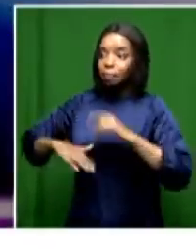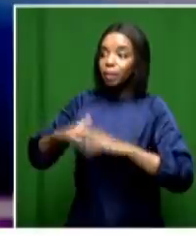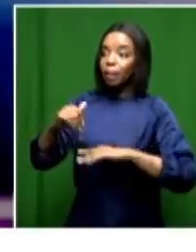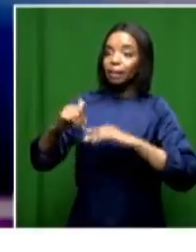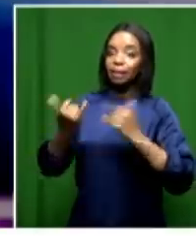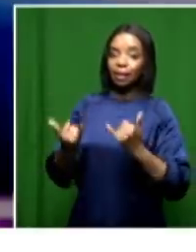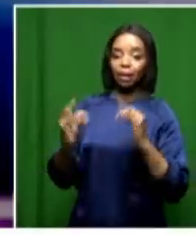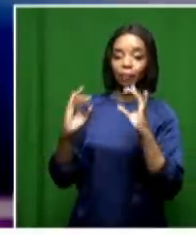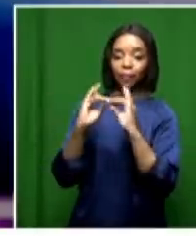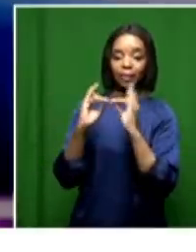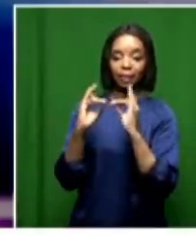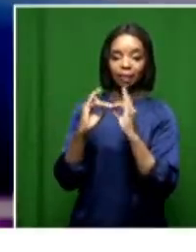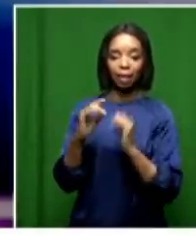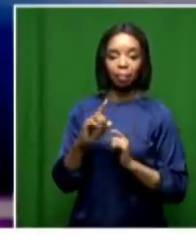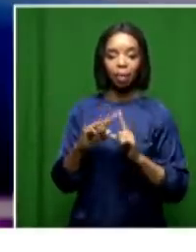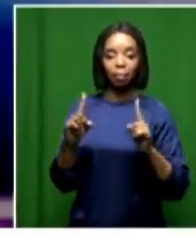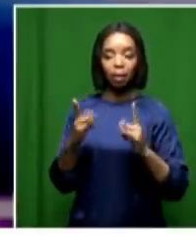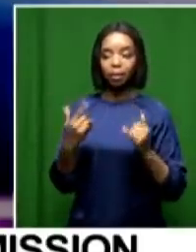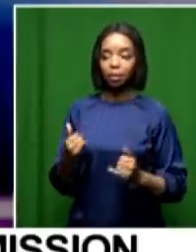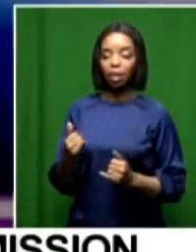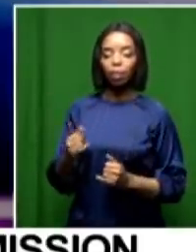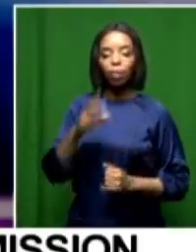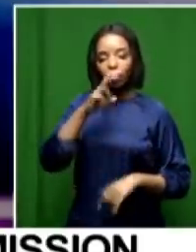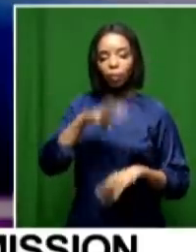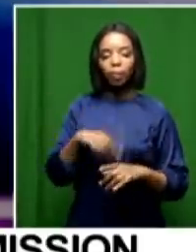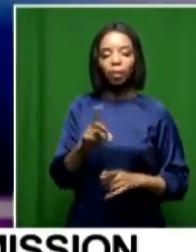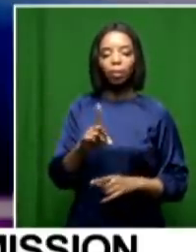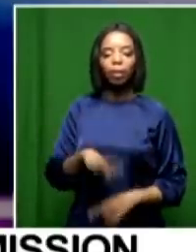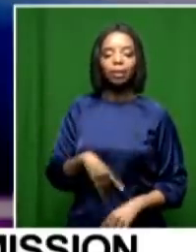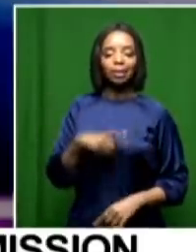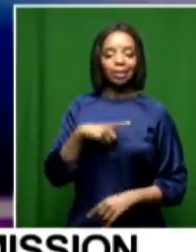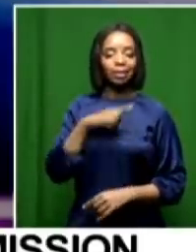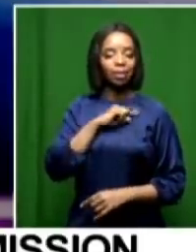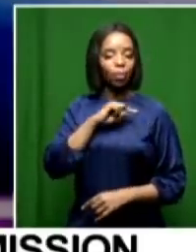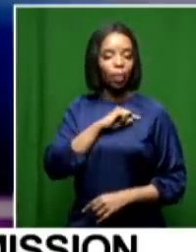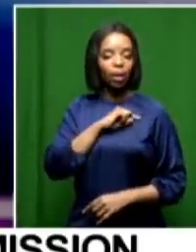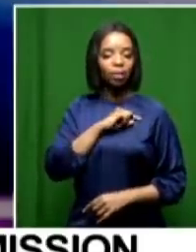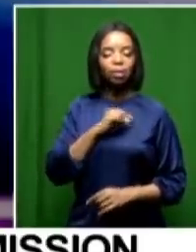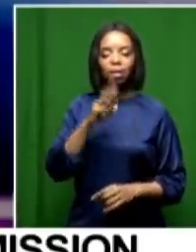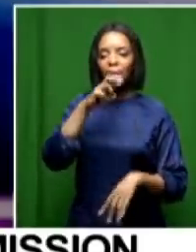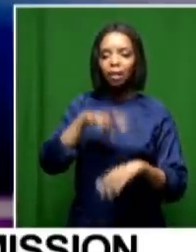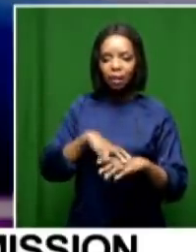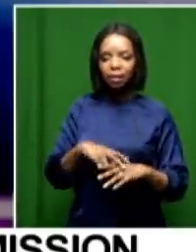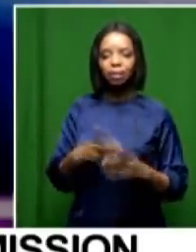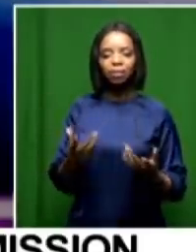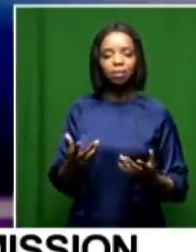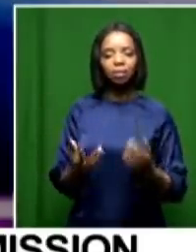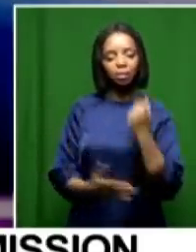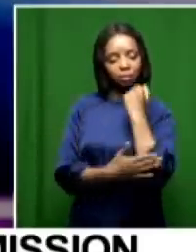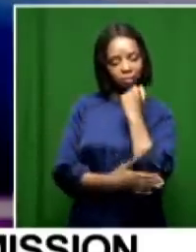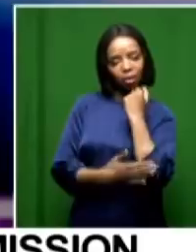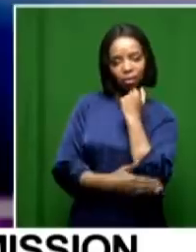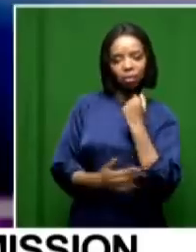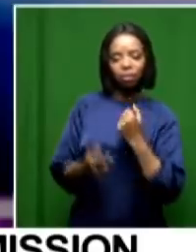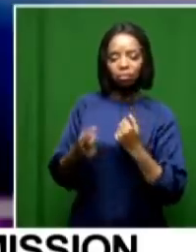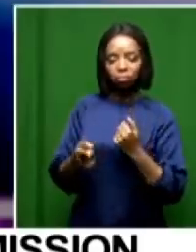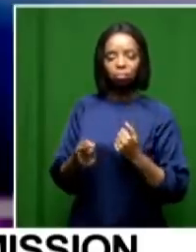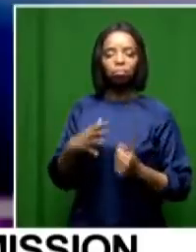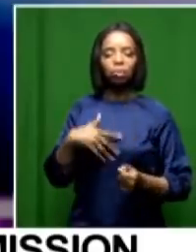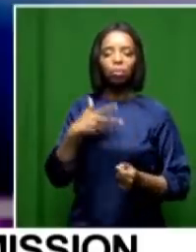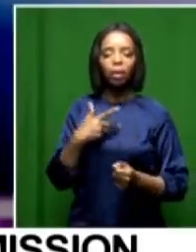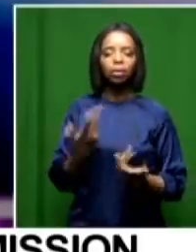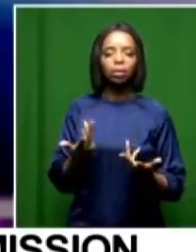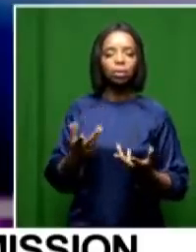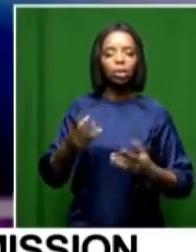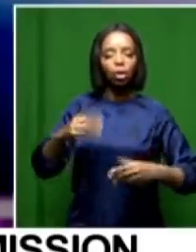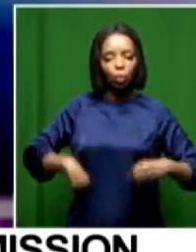require a sophisticated state with integrity. And that's not what we have at the moment. It's going to require a state that has an appetite to fight corruption, and with Cyril Ramaphosa implicated in